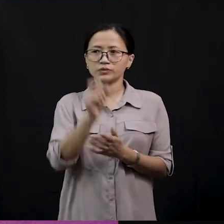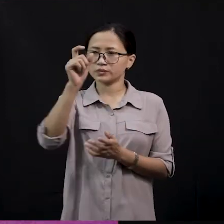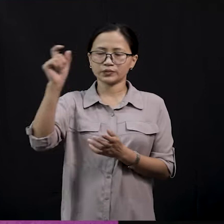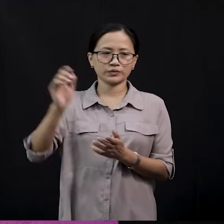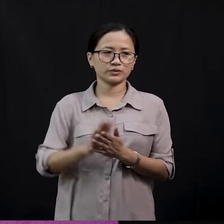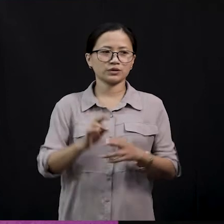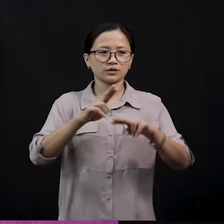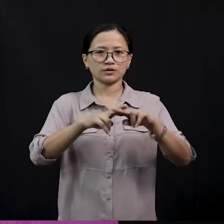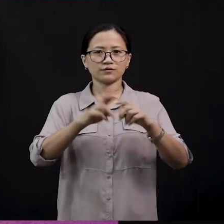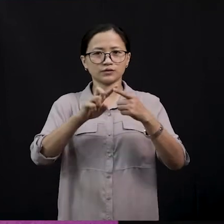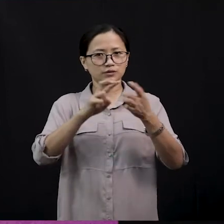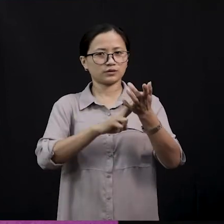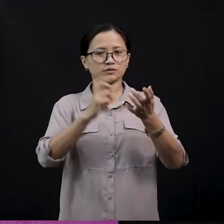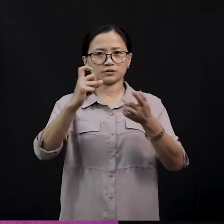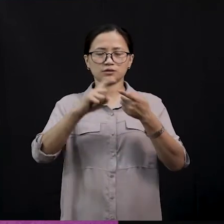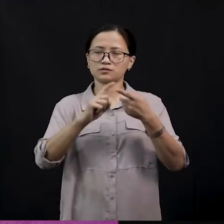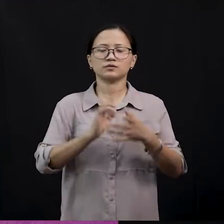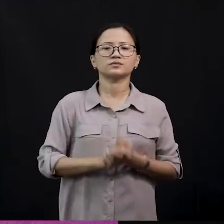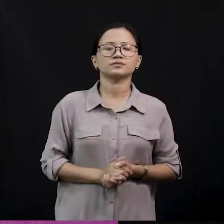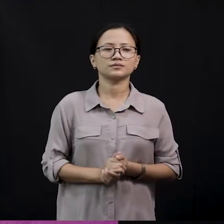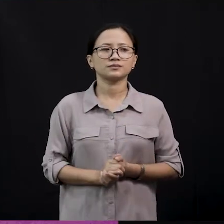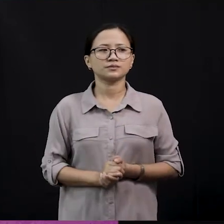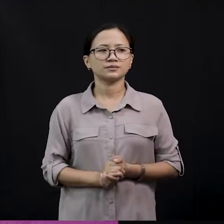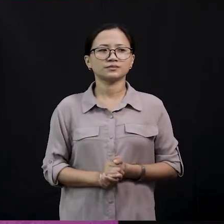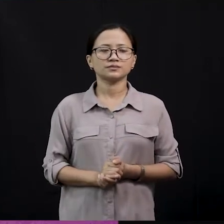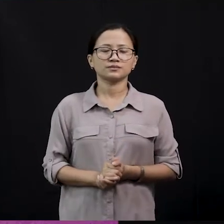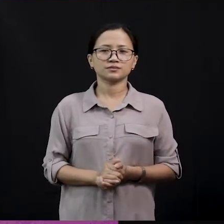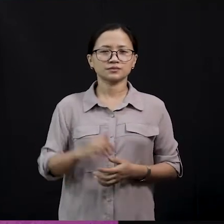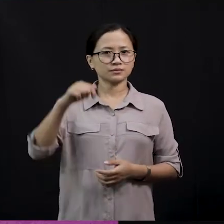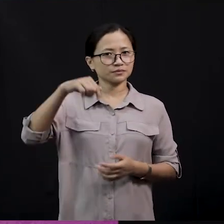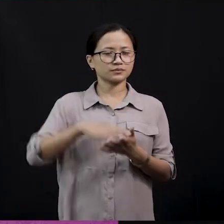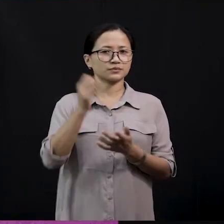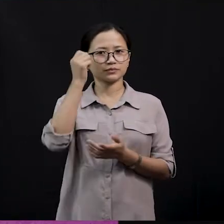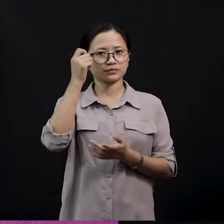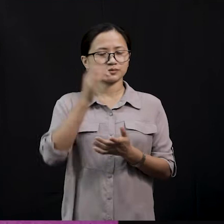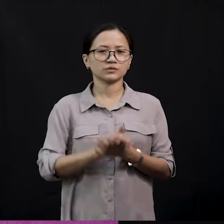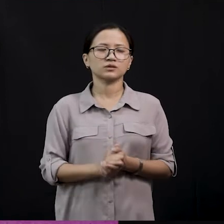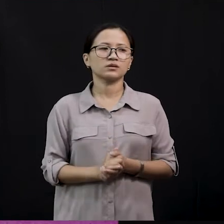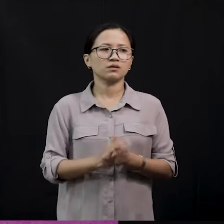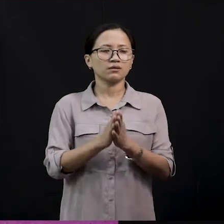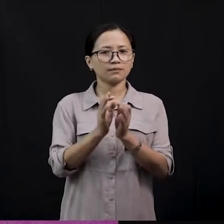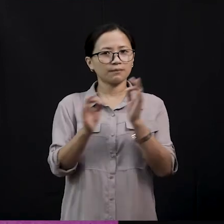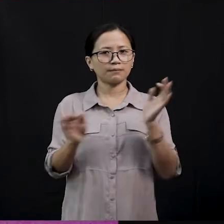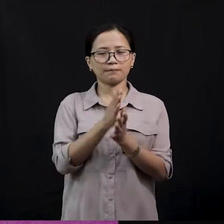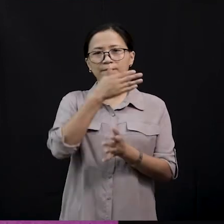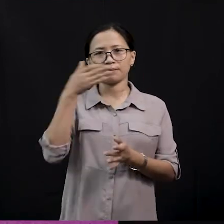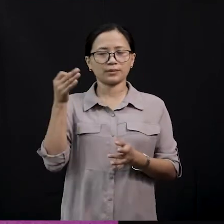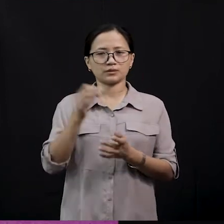means fence. We are talking about fence. Now, let's understand the poem better.